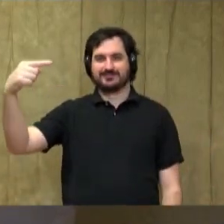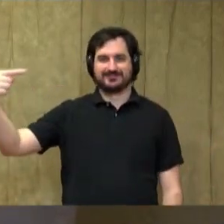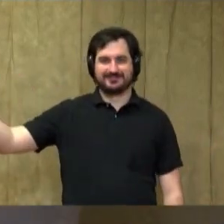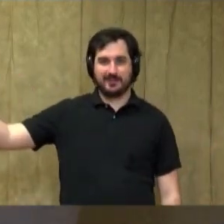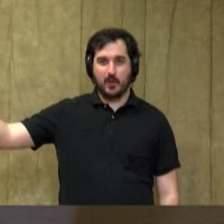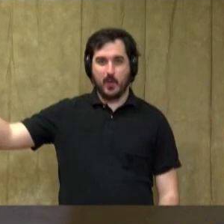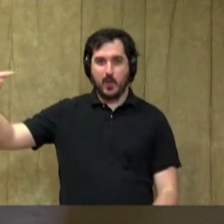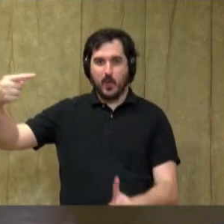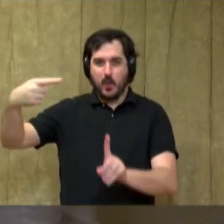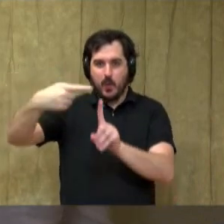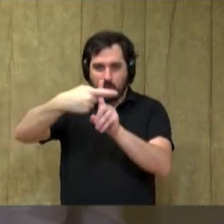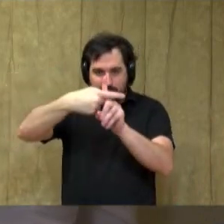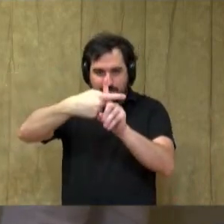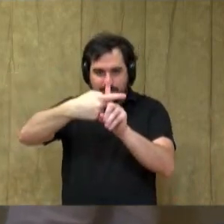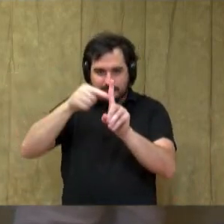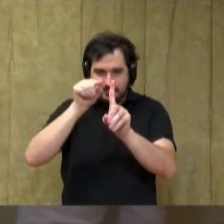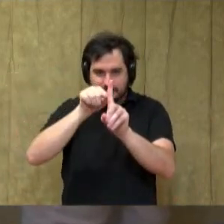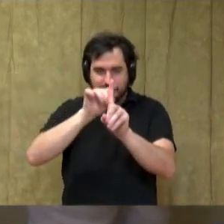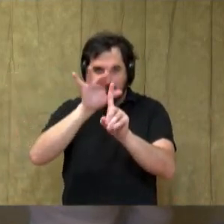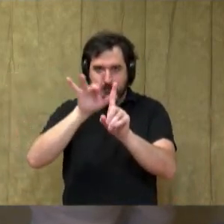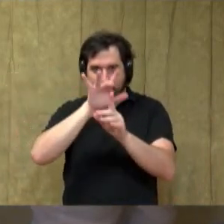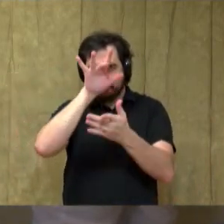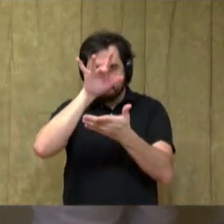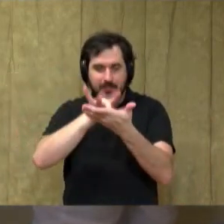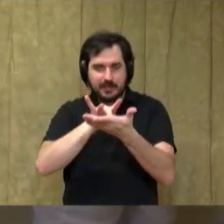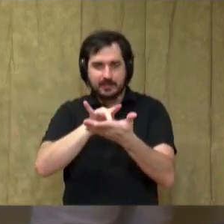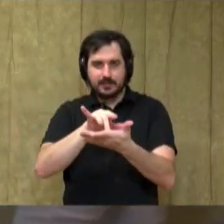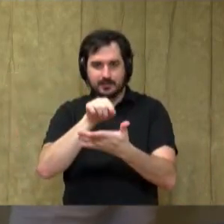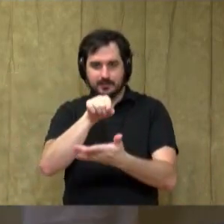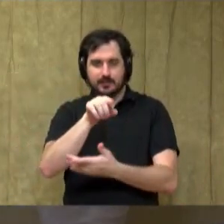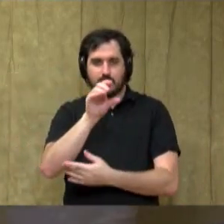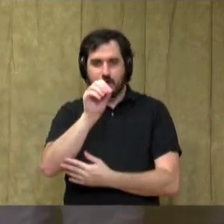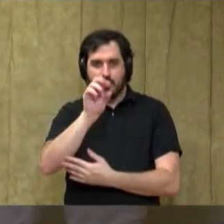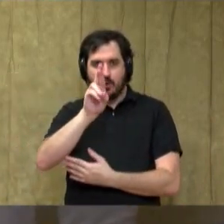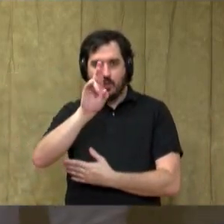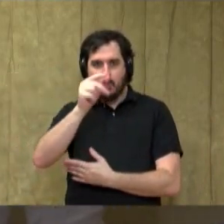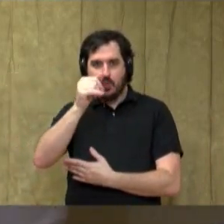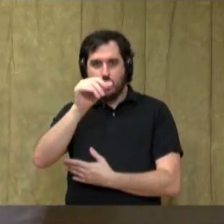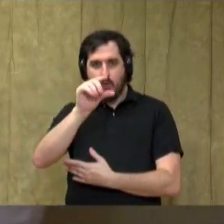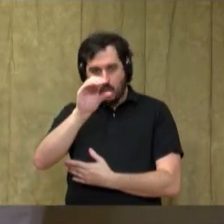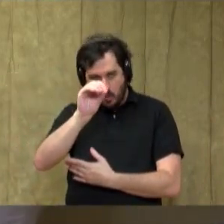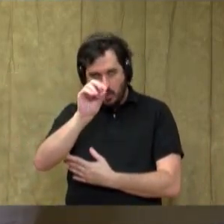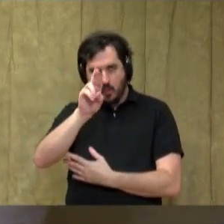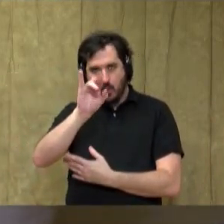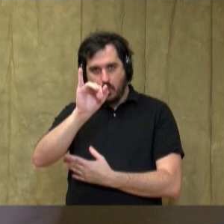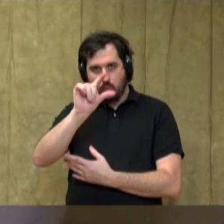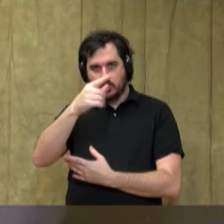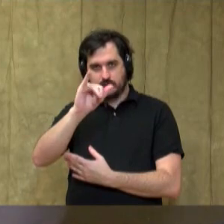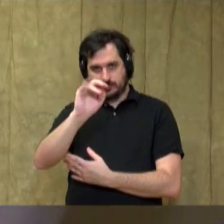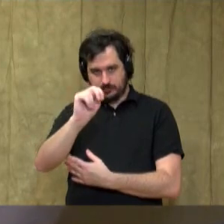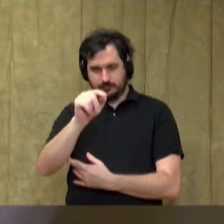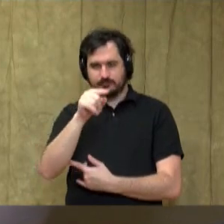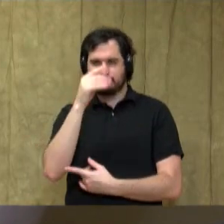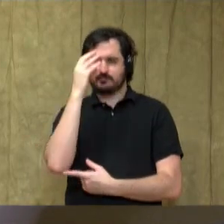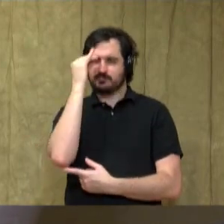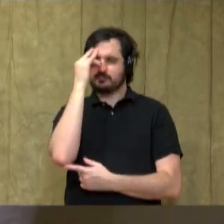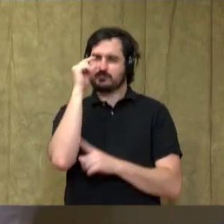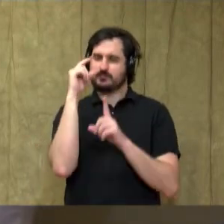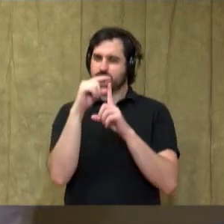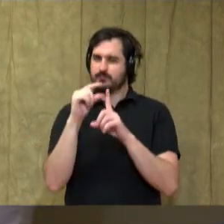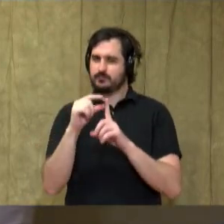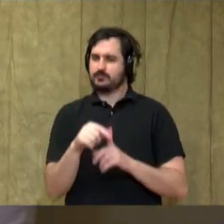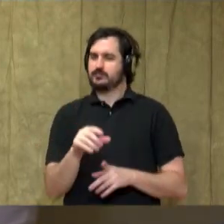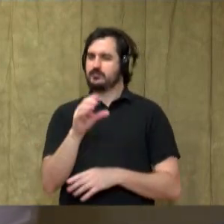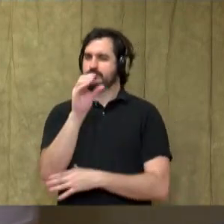they cross, okay? Think about the word origin. Now I'm going to kind of bring reading in for a minute because the cool part